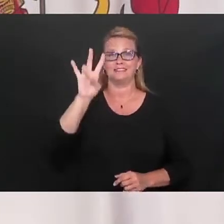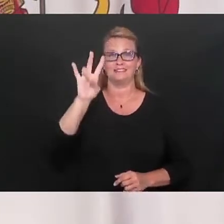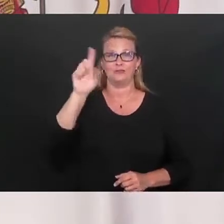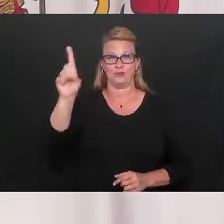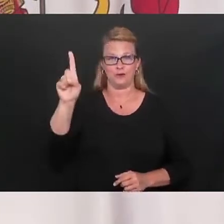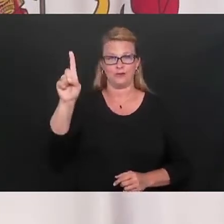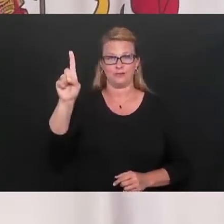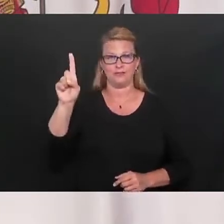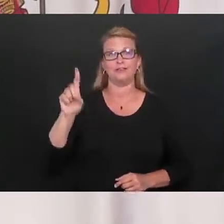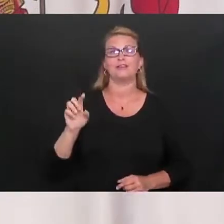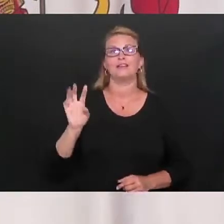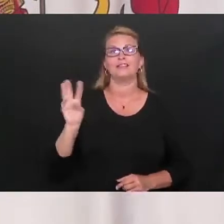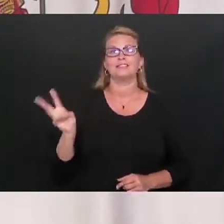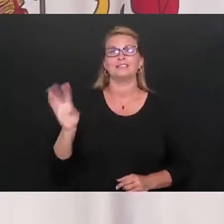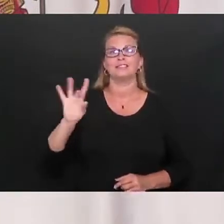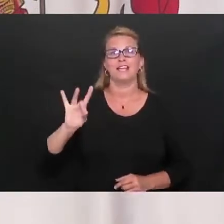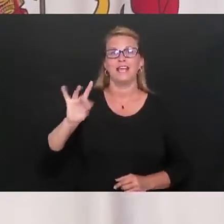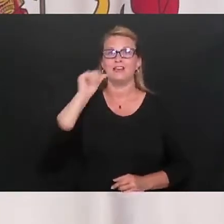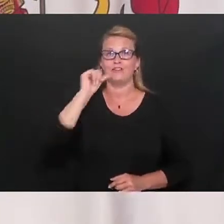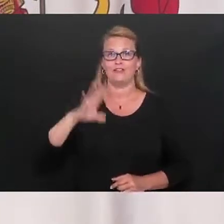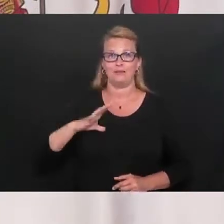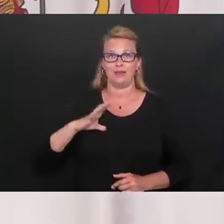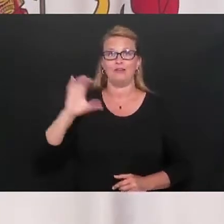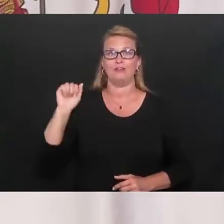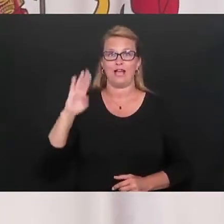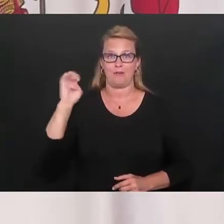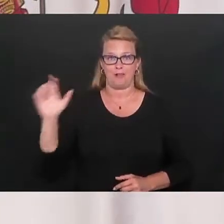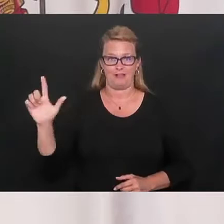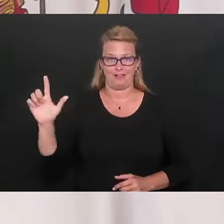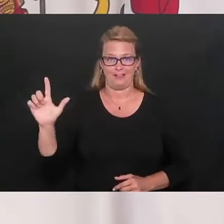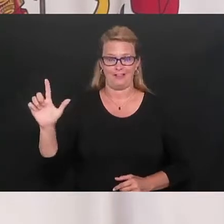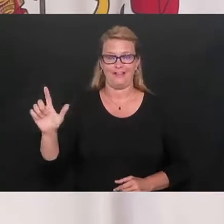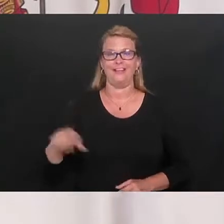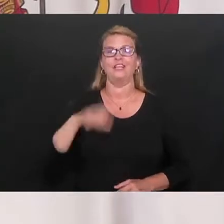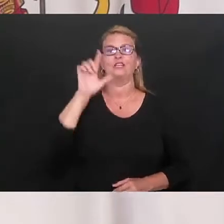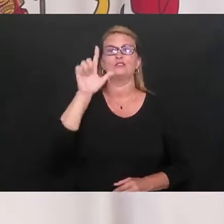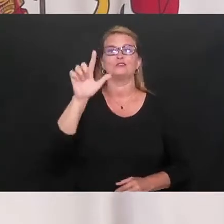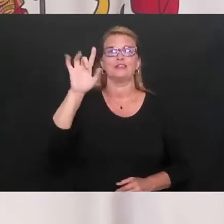2,871st death is a 68-year-old female from Cabell County. The